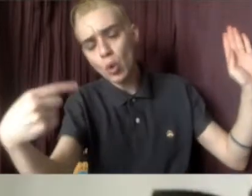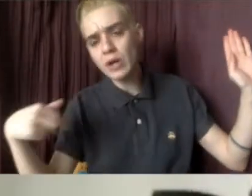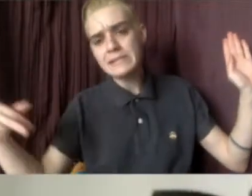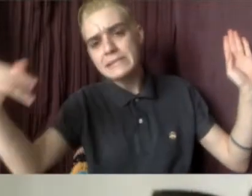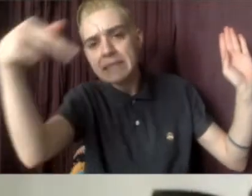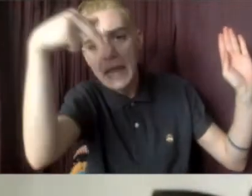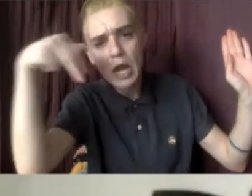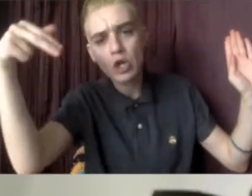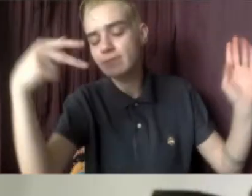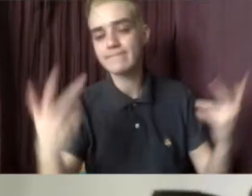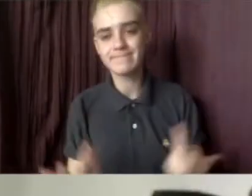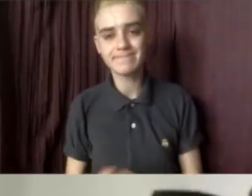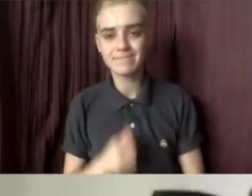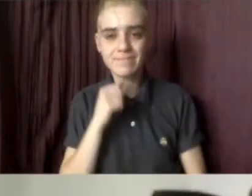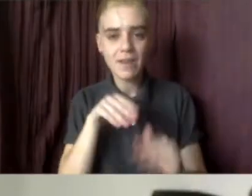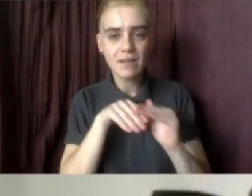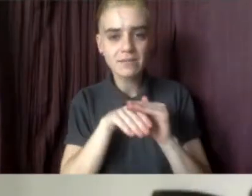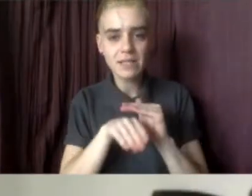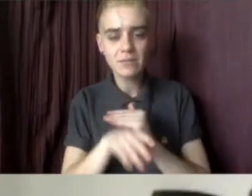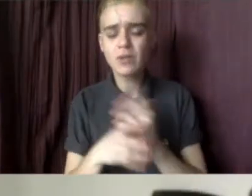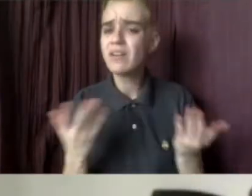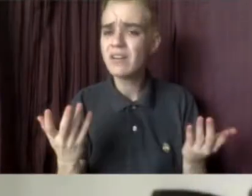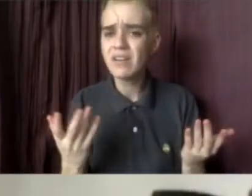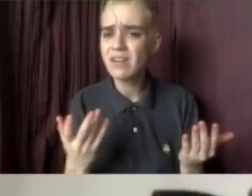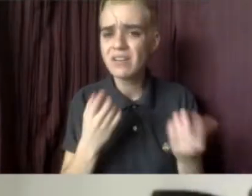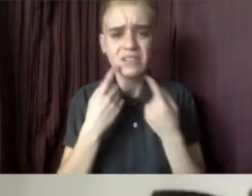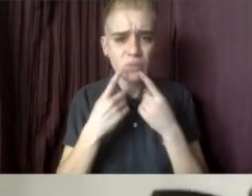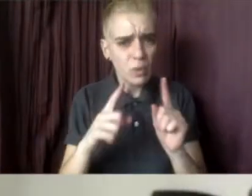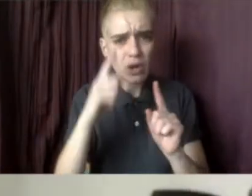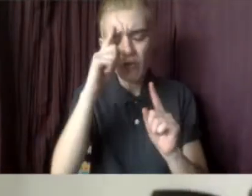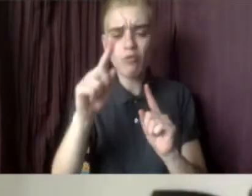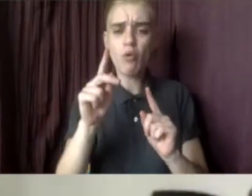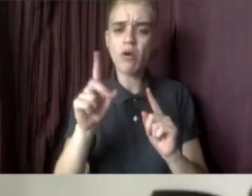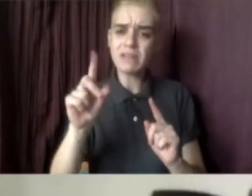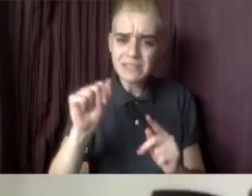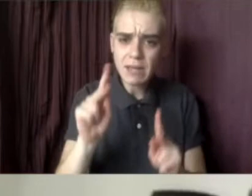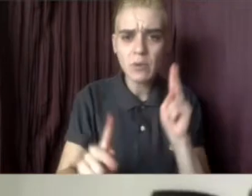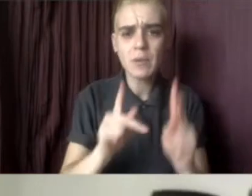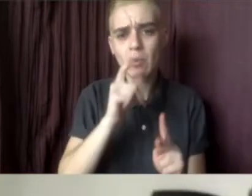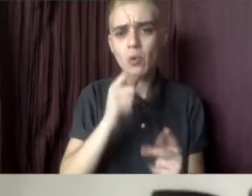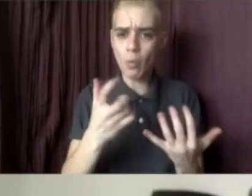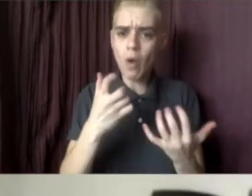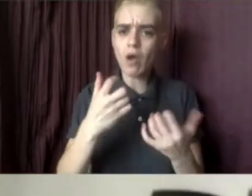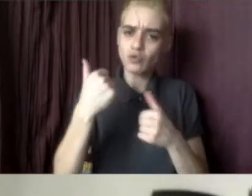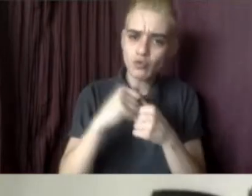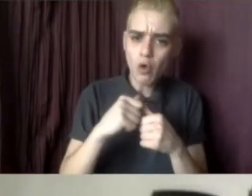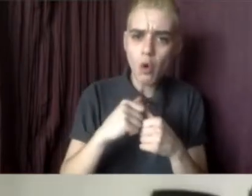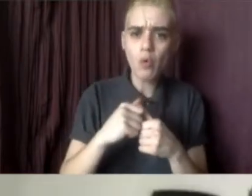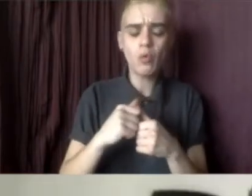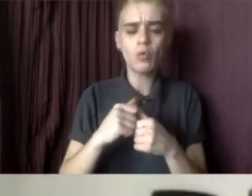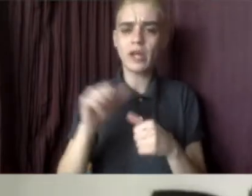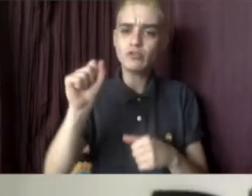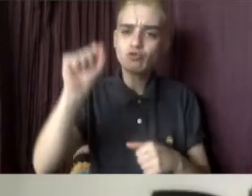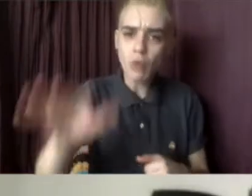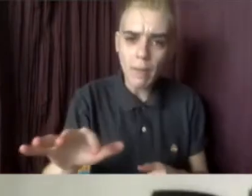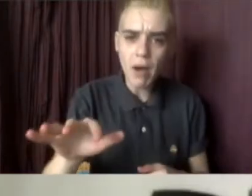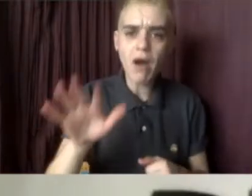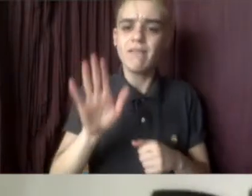their own ballot. Someone else fills it out for them. And real quick, you know, Senator Jackson, you mentioned the poll